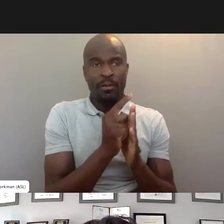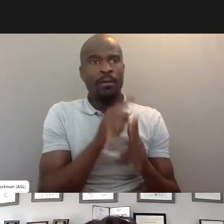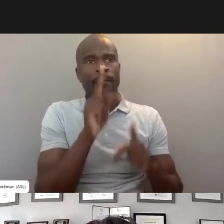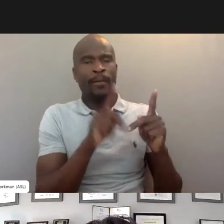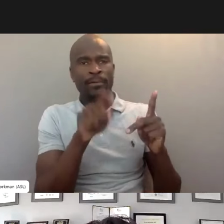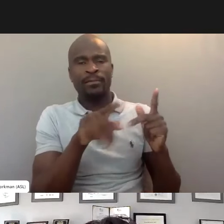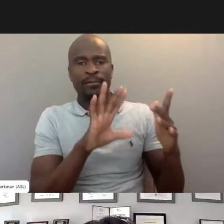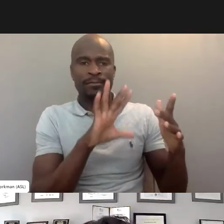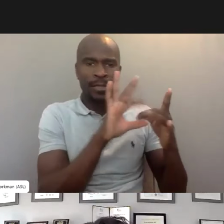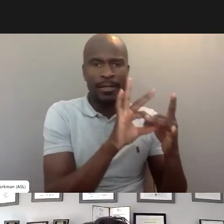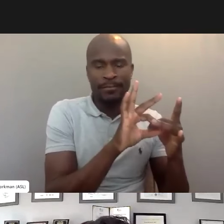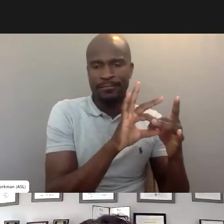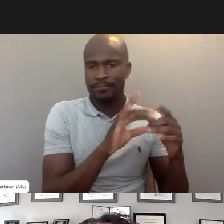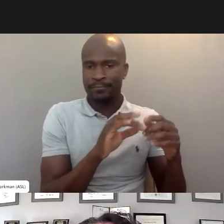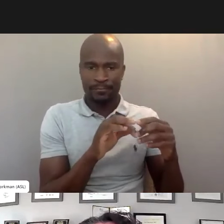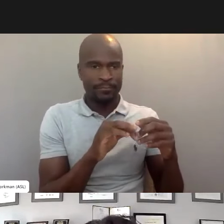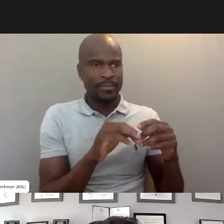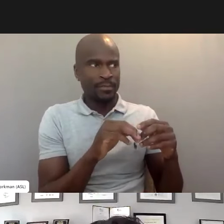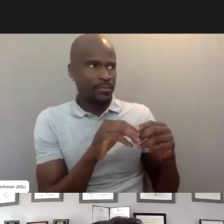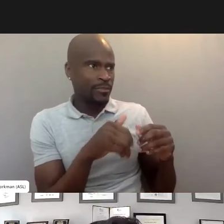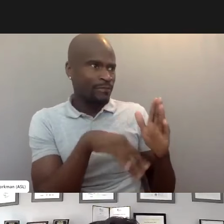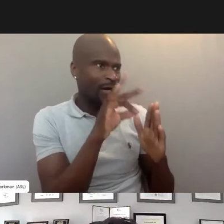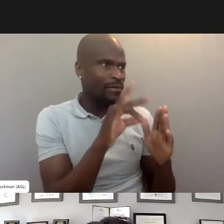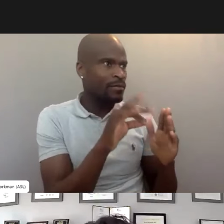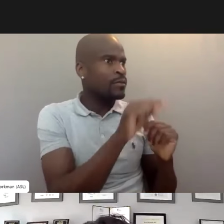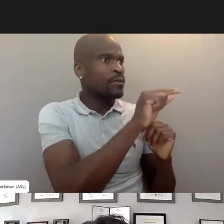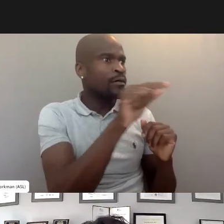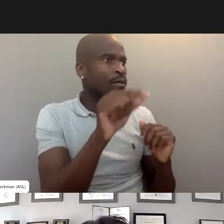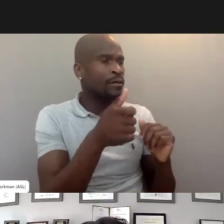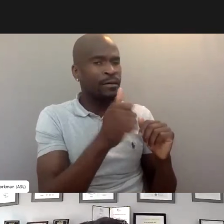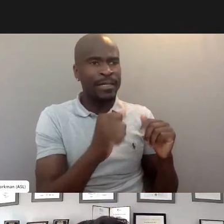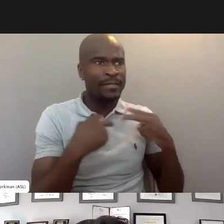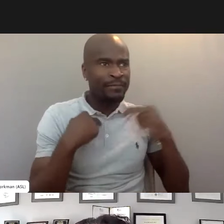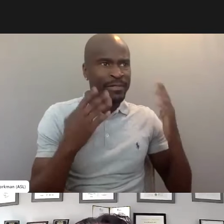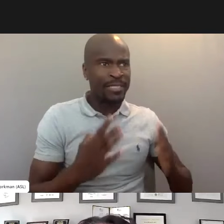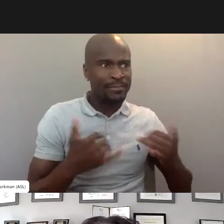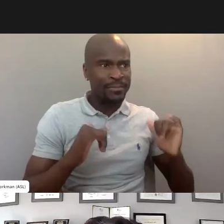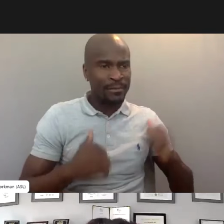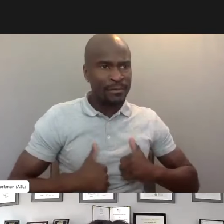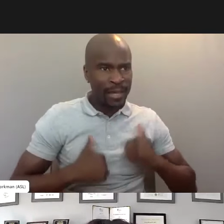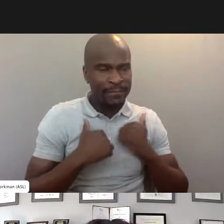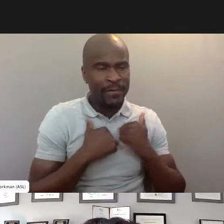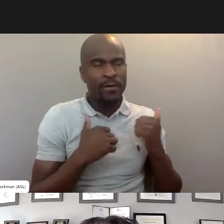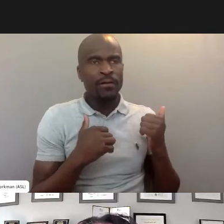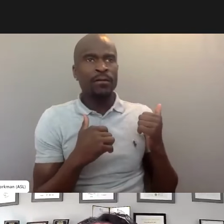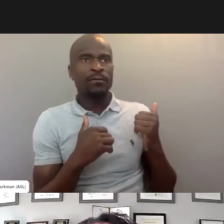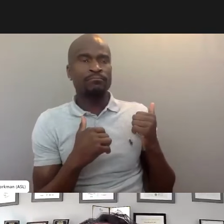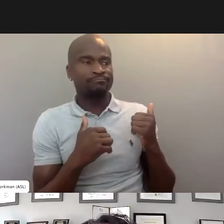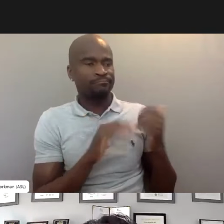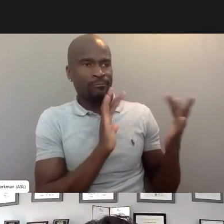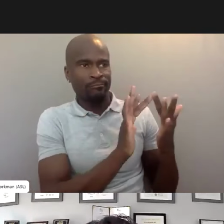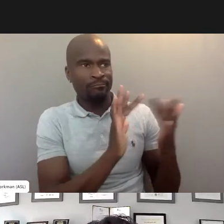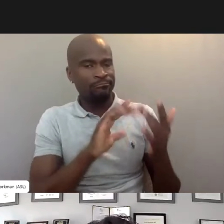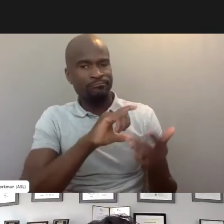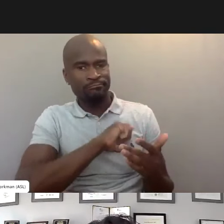connecting, if there's surviving victims, they're connecting with family members, they're connecting with kind of resources. Law enforcement is sometimes